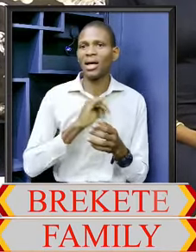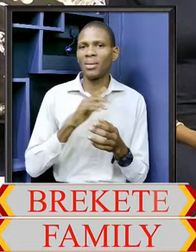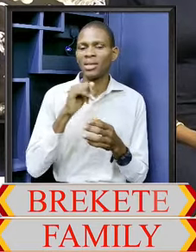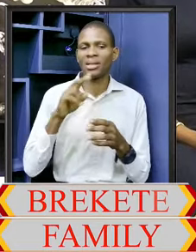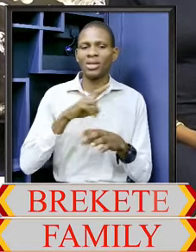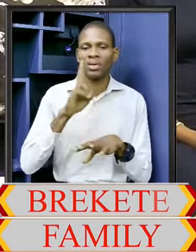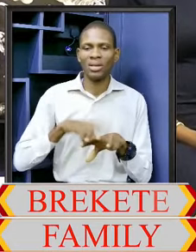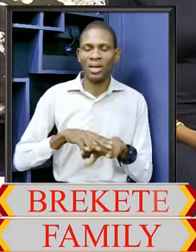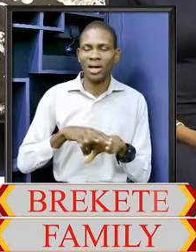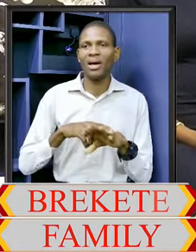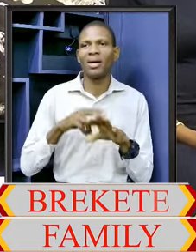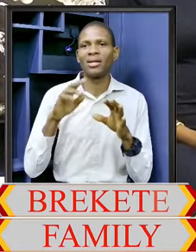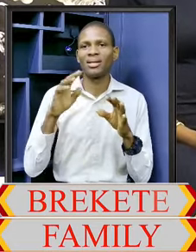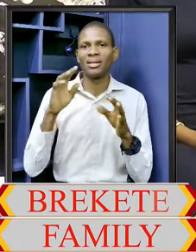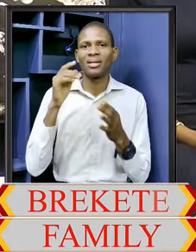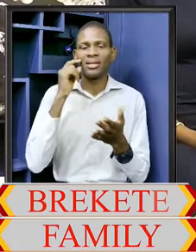secretary.